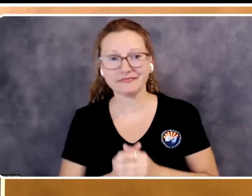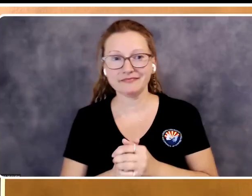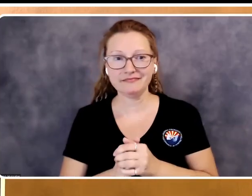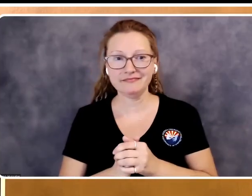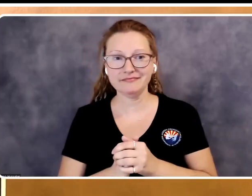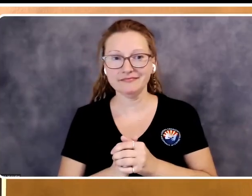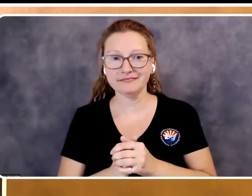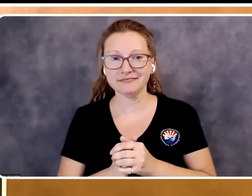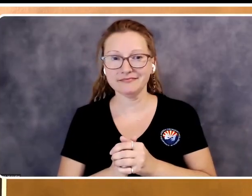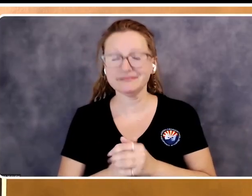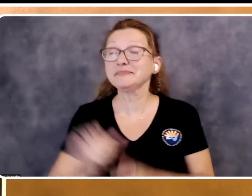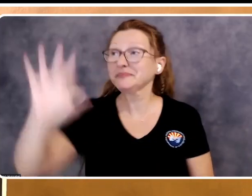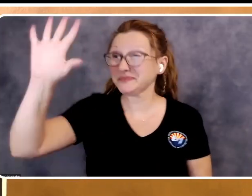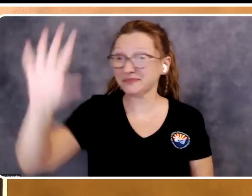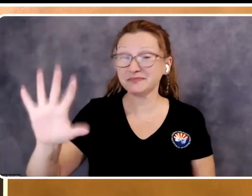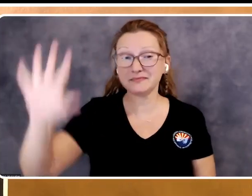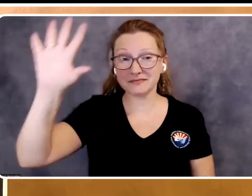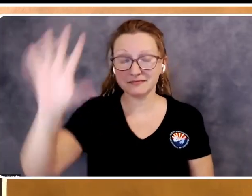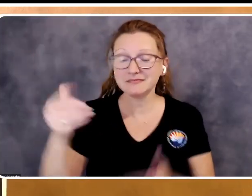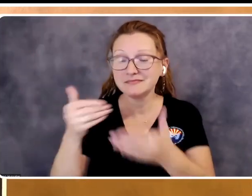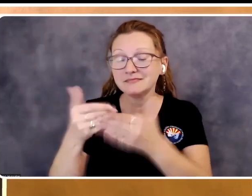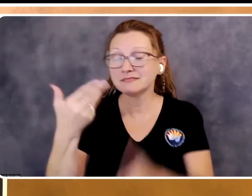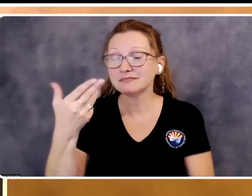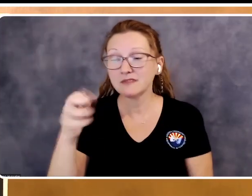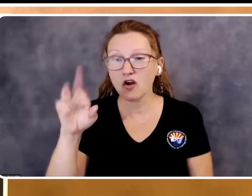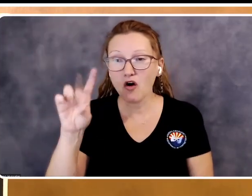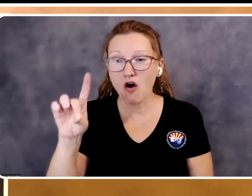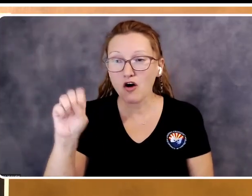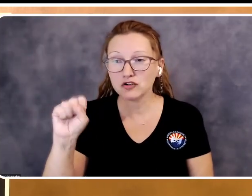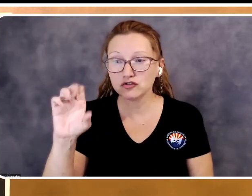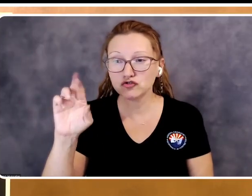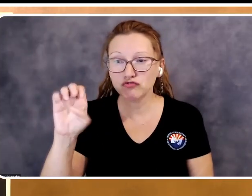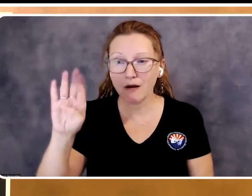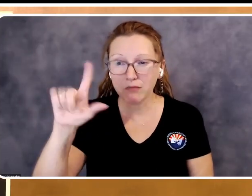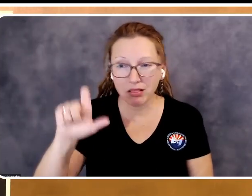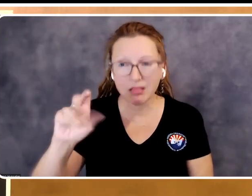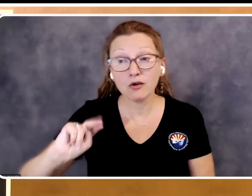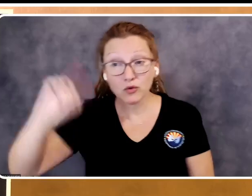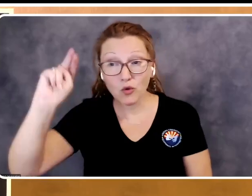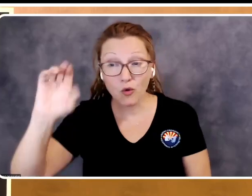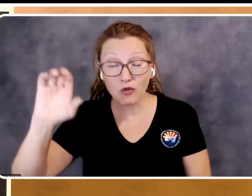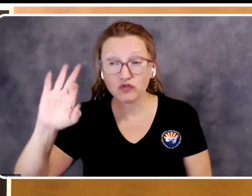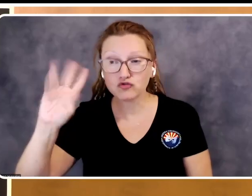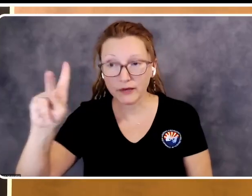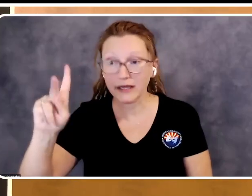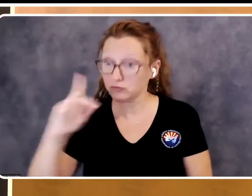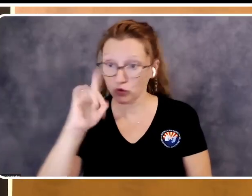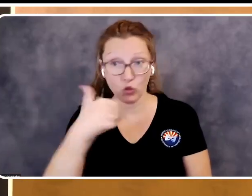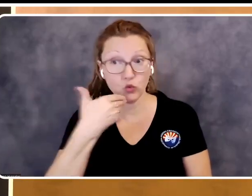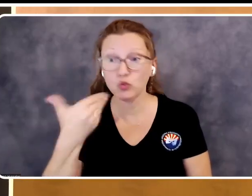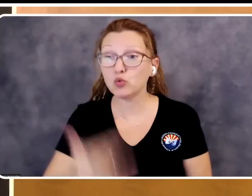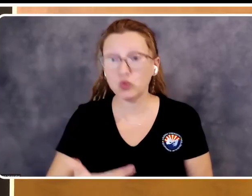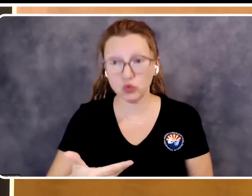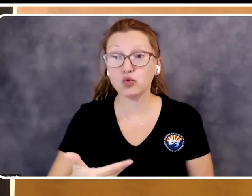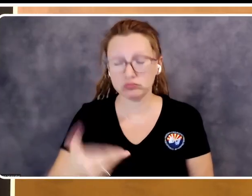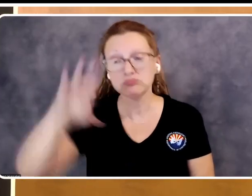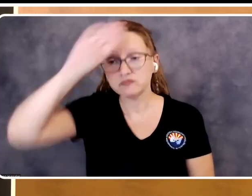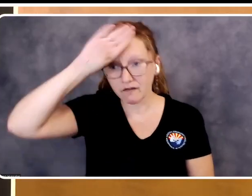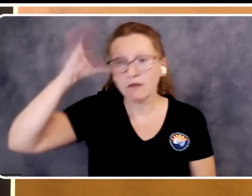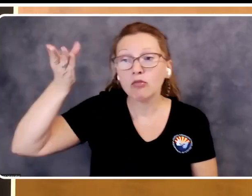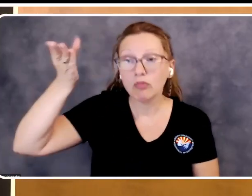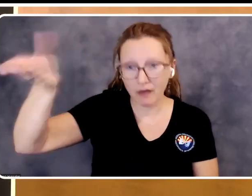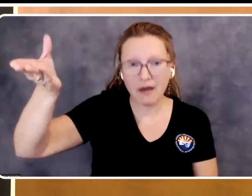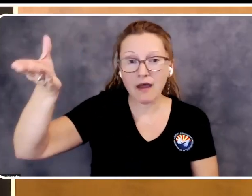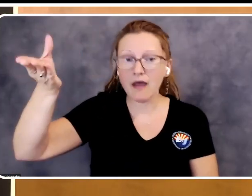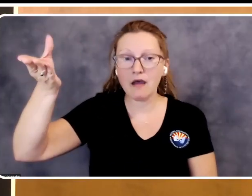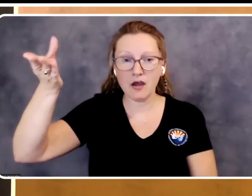it's looking really good along the Hardscrabble in North Creek right here. We had some resources in that